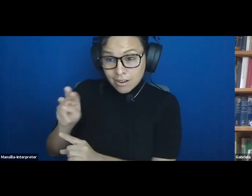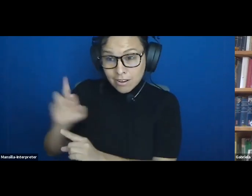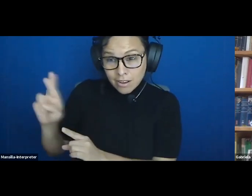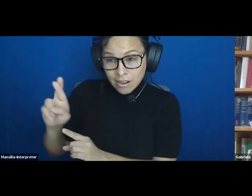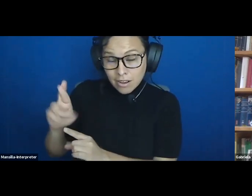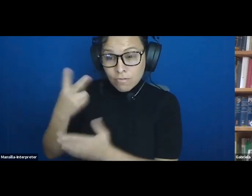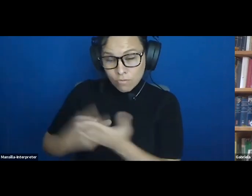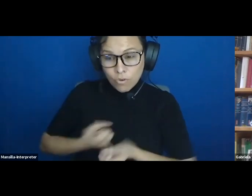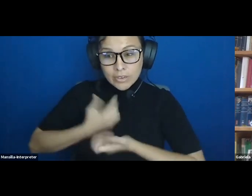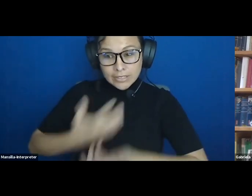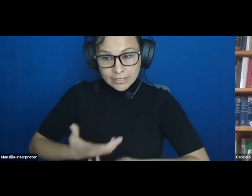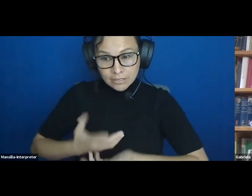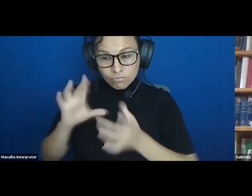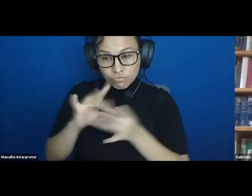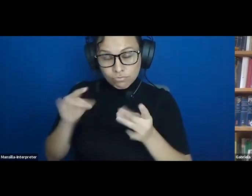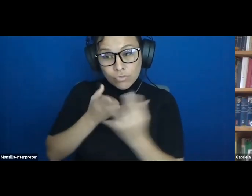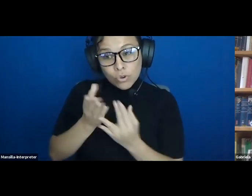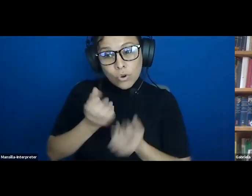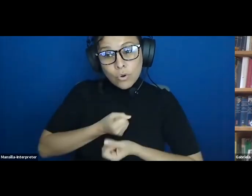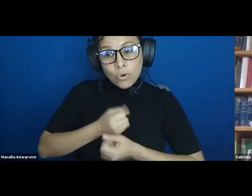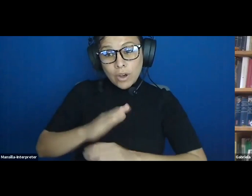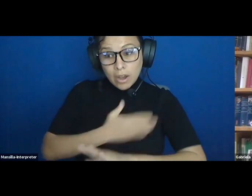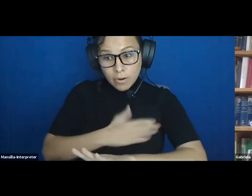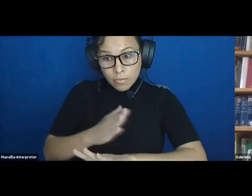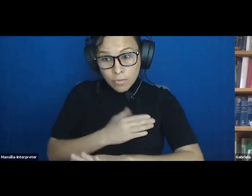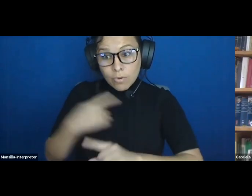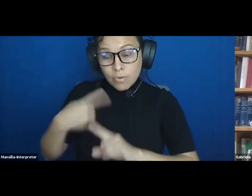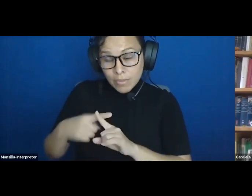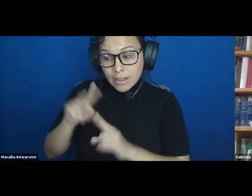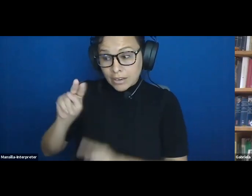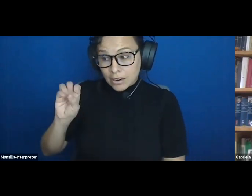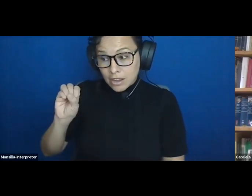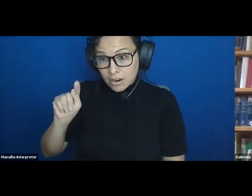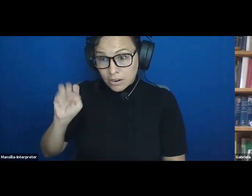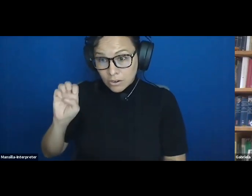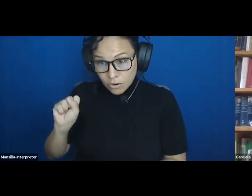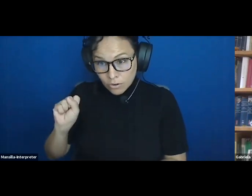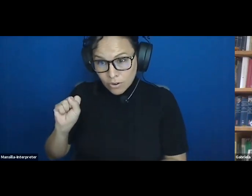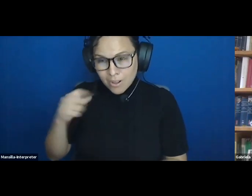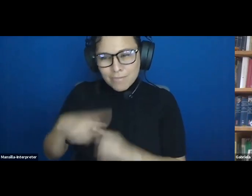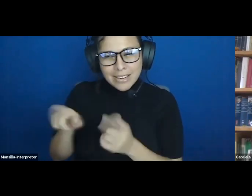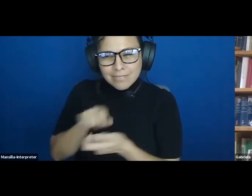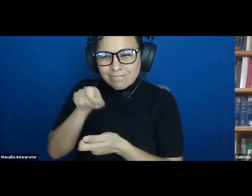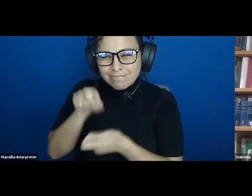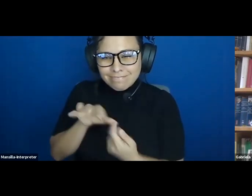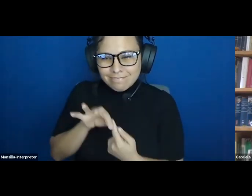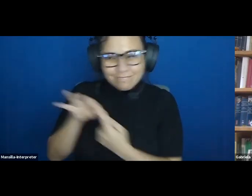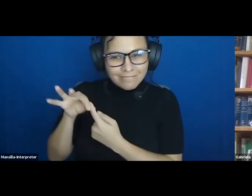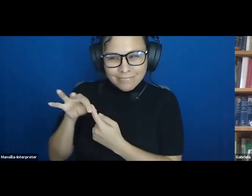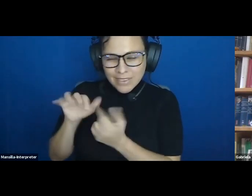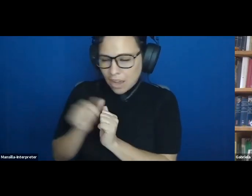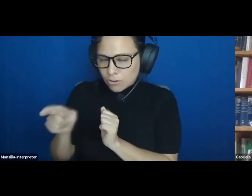bold statements through her own poems and through her editor's notes, but also with her particular way of editing the